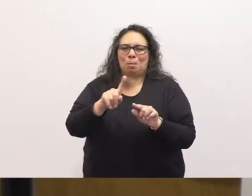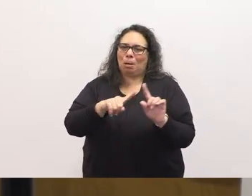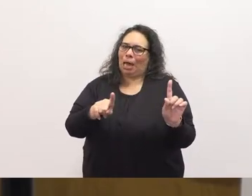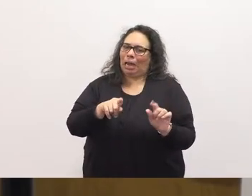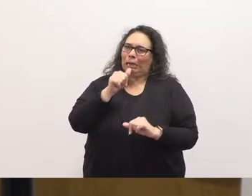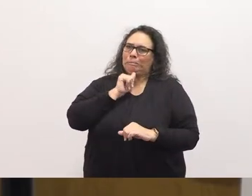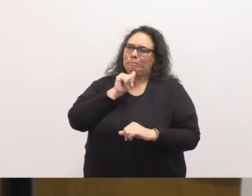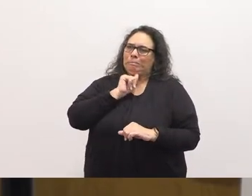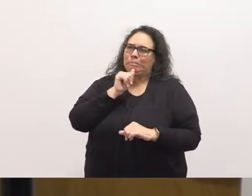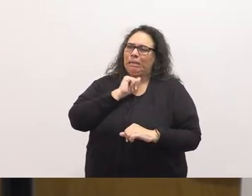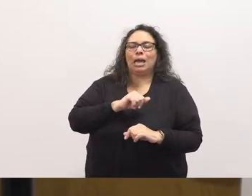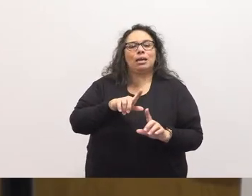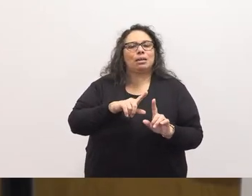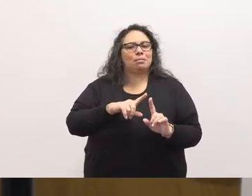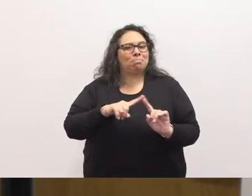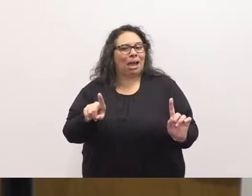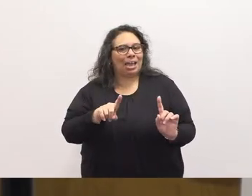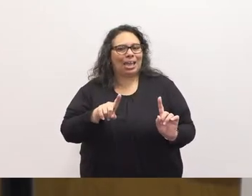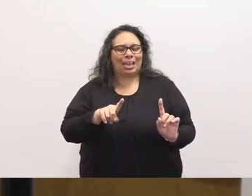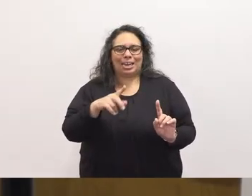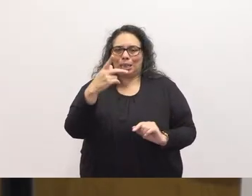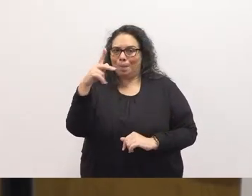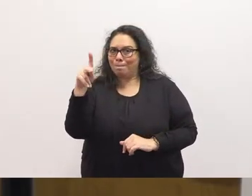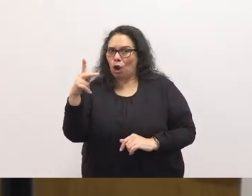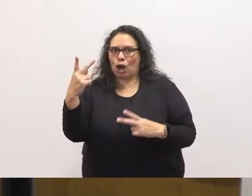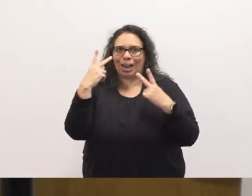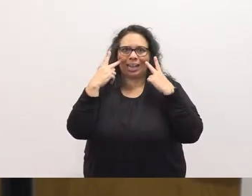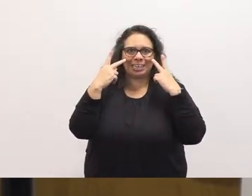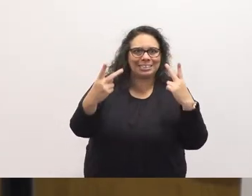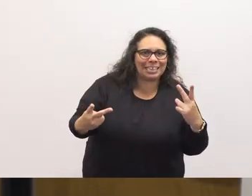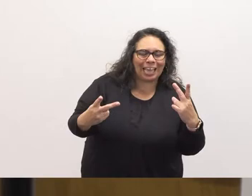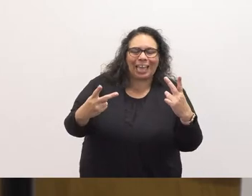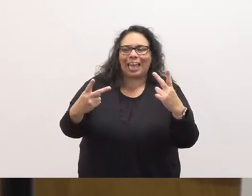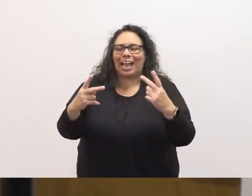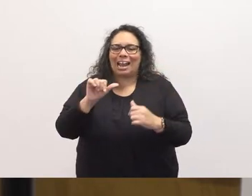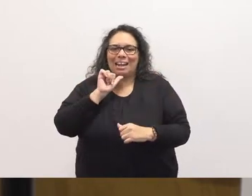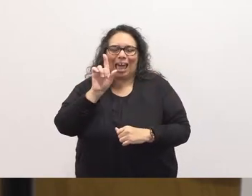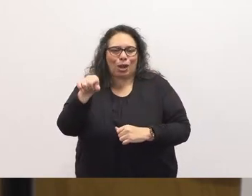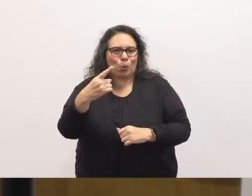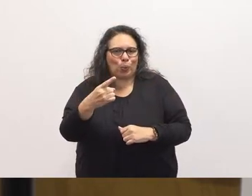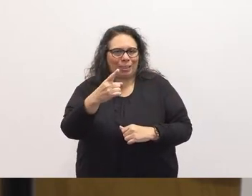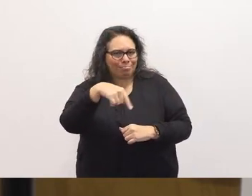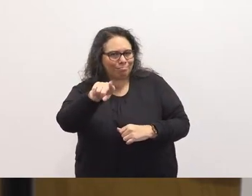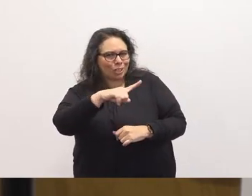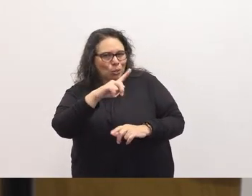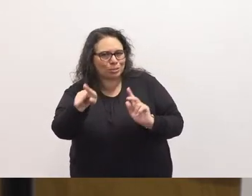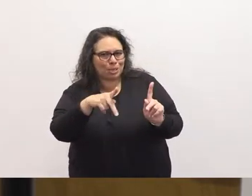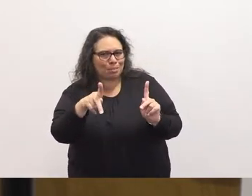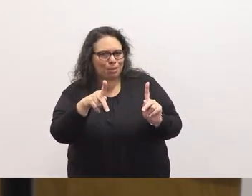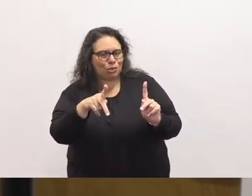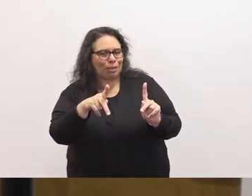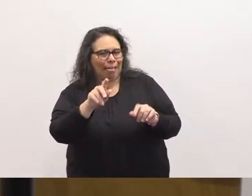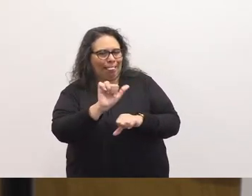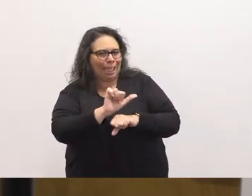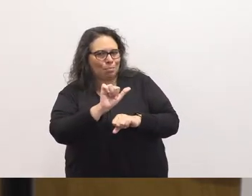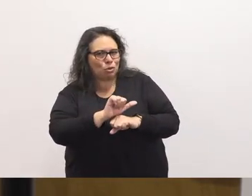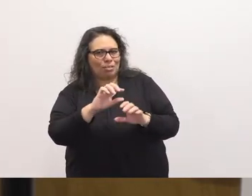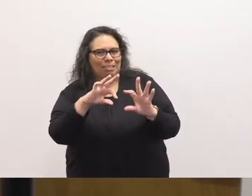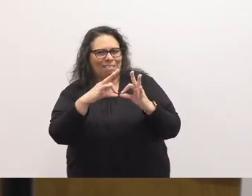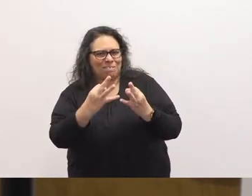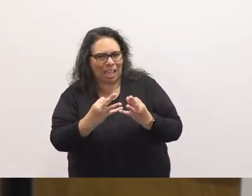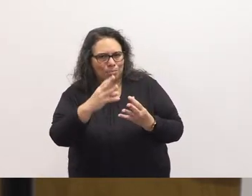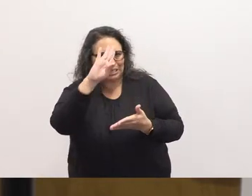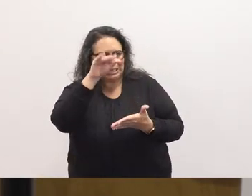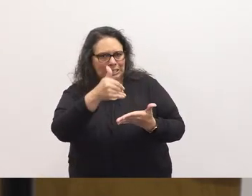All things considered, it was great being at the park and seeing not just those folks in labor, but seeing the family, seeing the son, seeing the